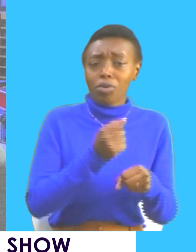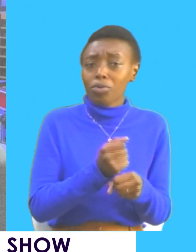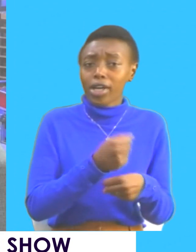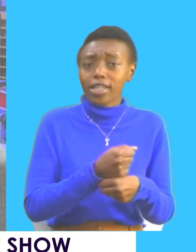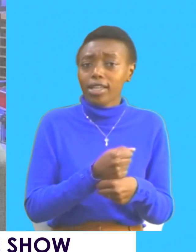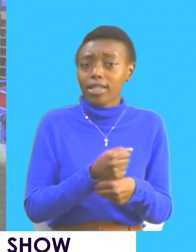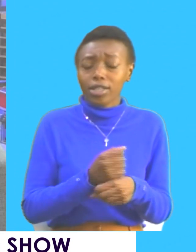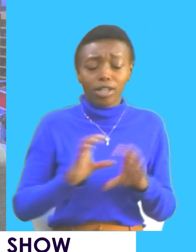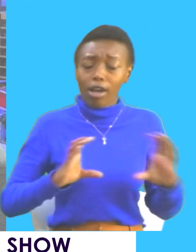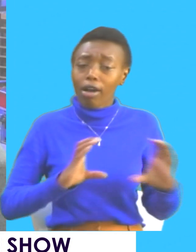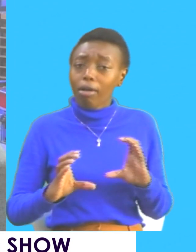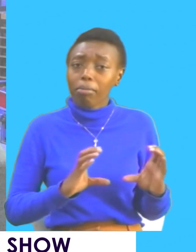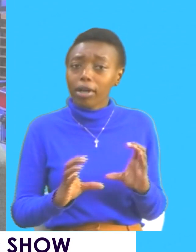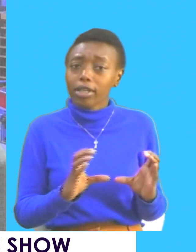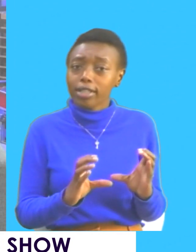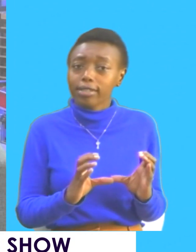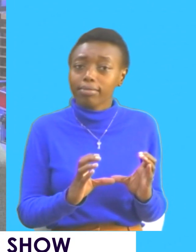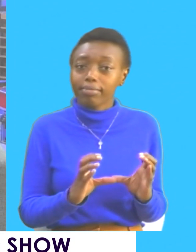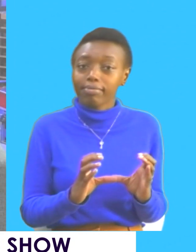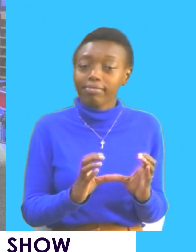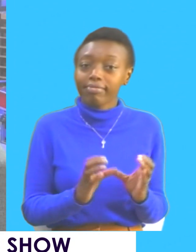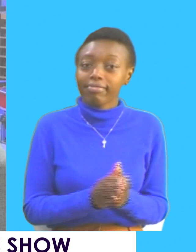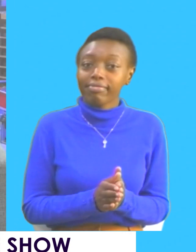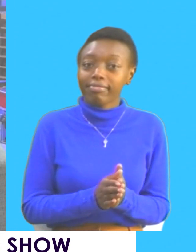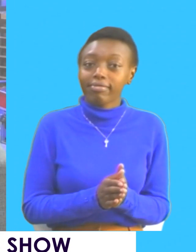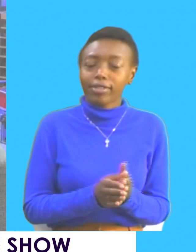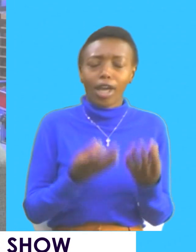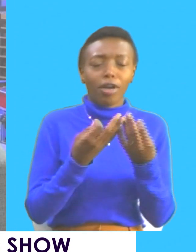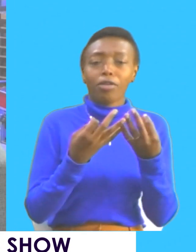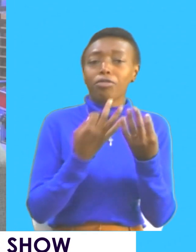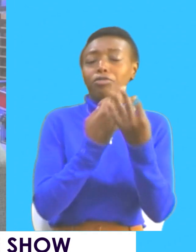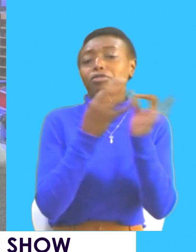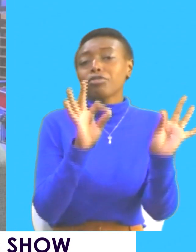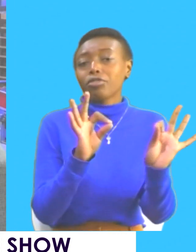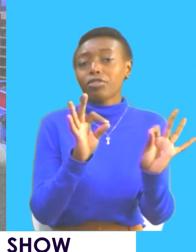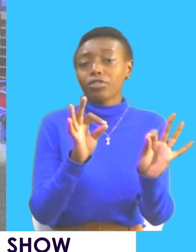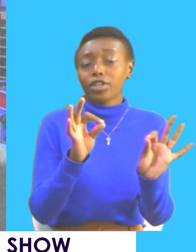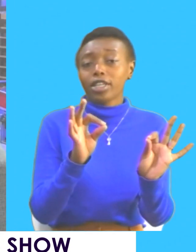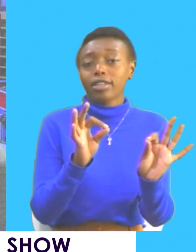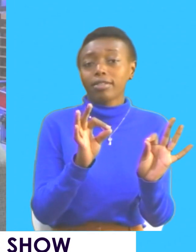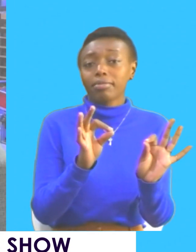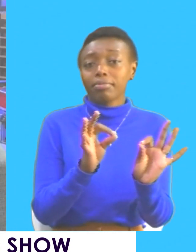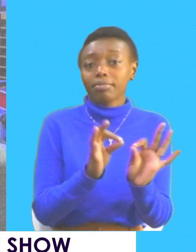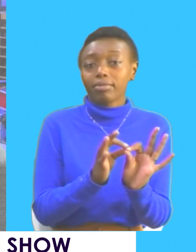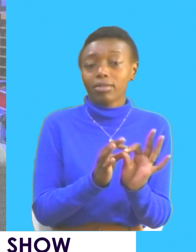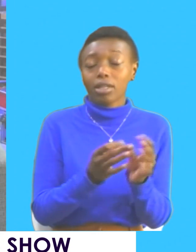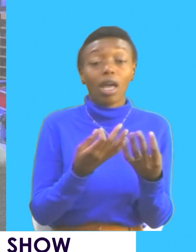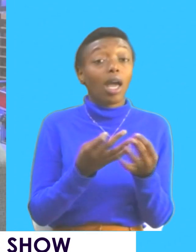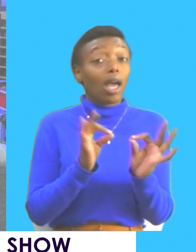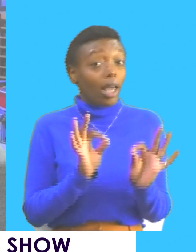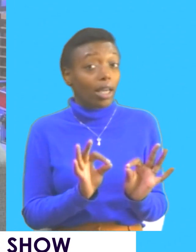or an organization, this is free advice. If your company or